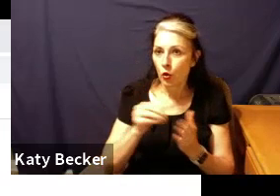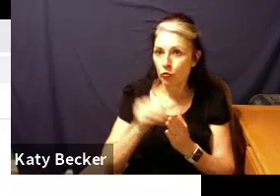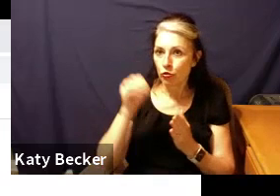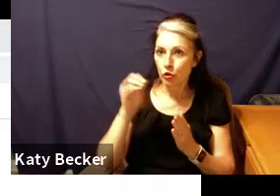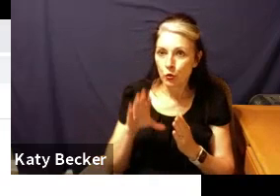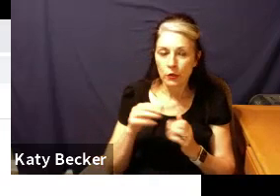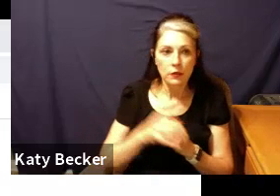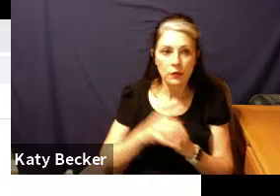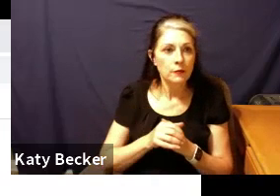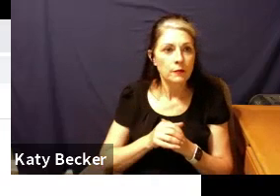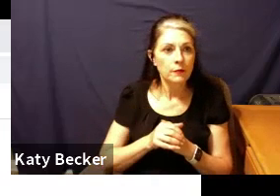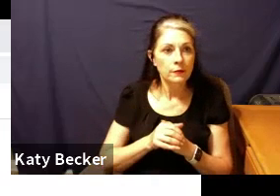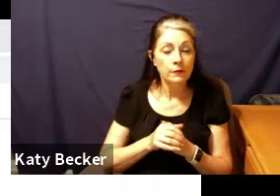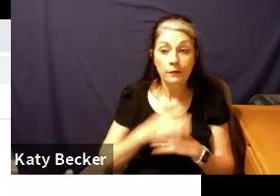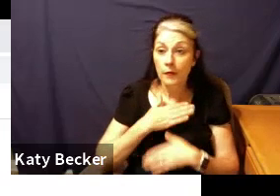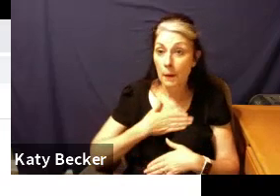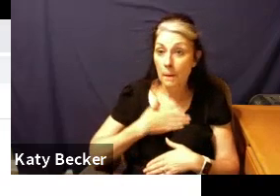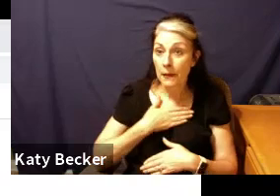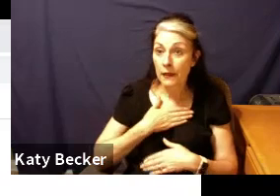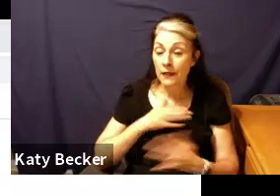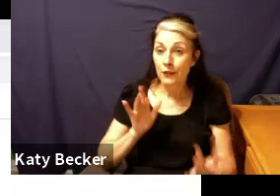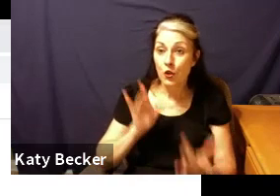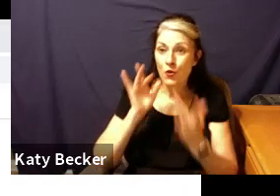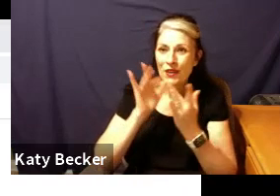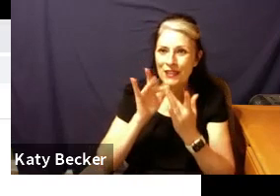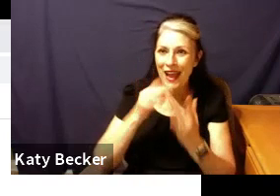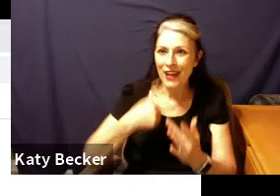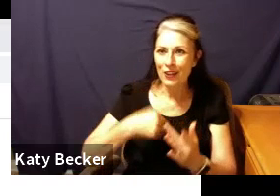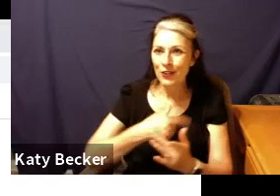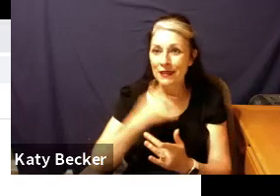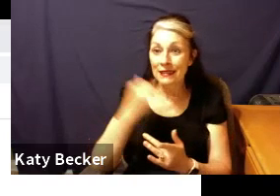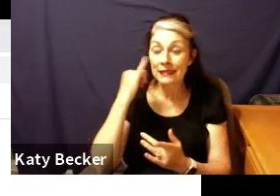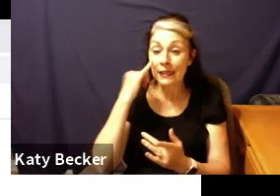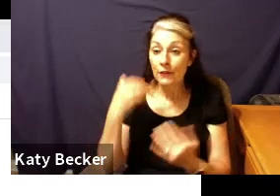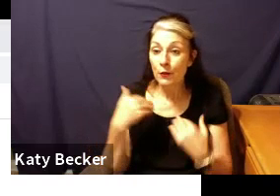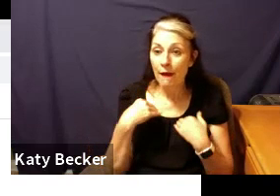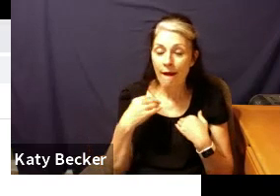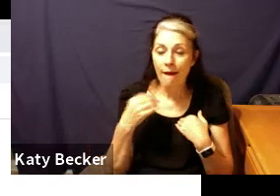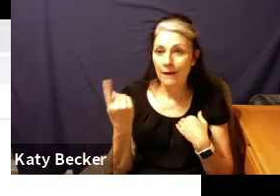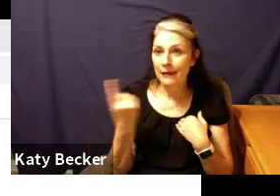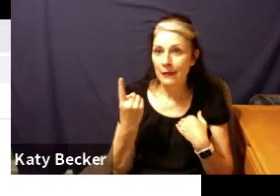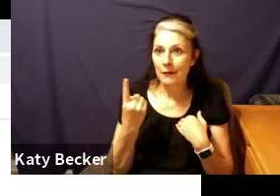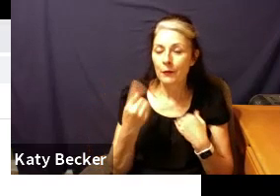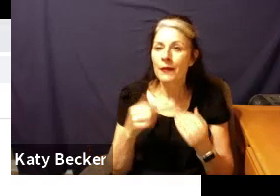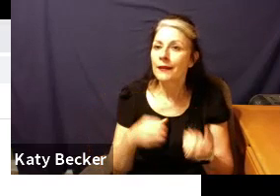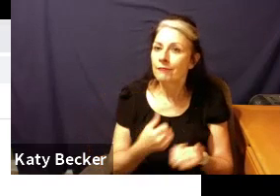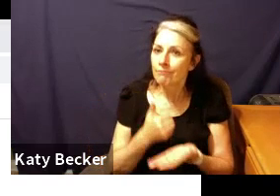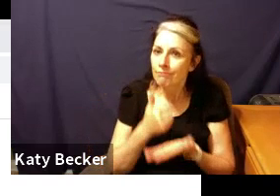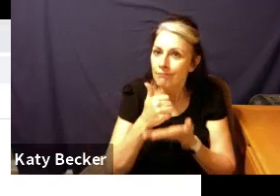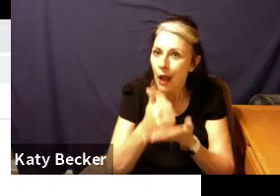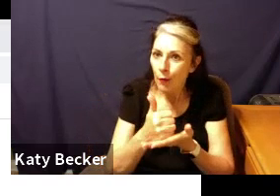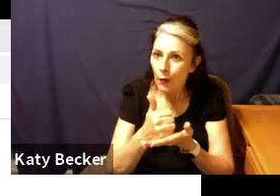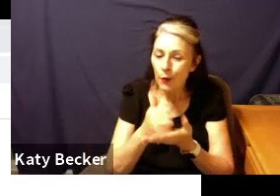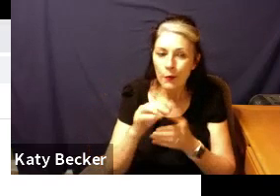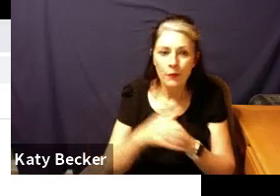students. Please reach out to us if there's any thing we can do to assist you.